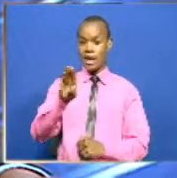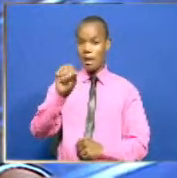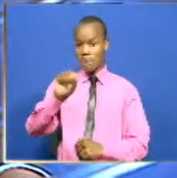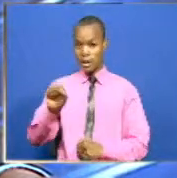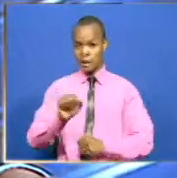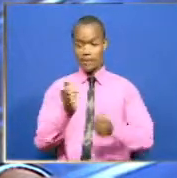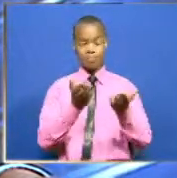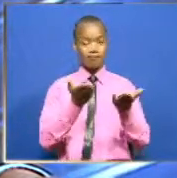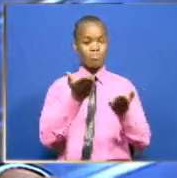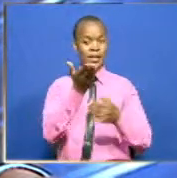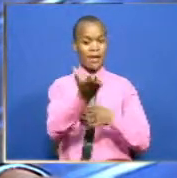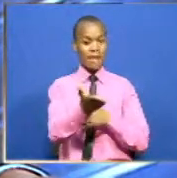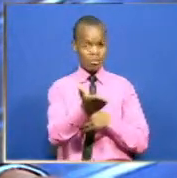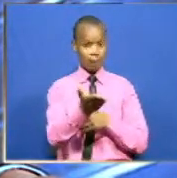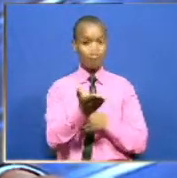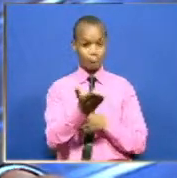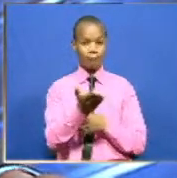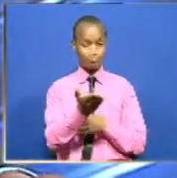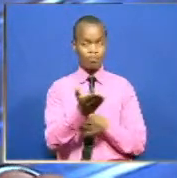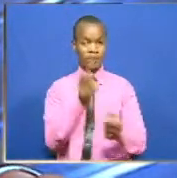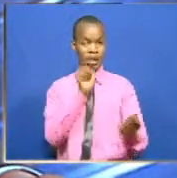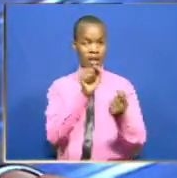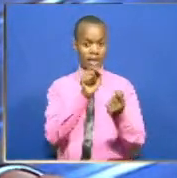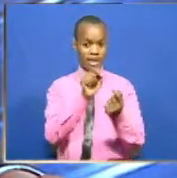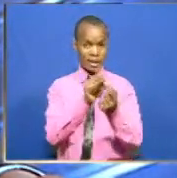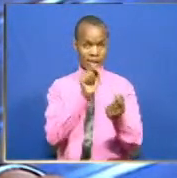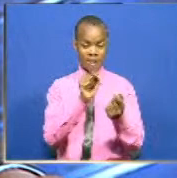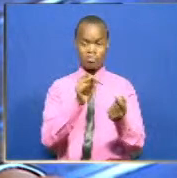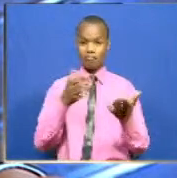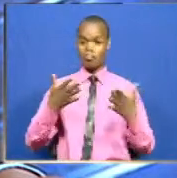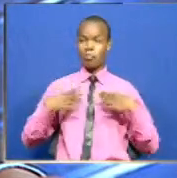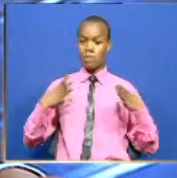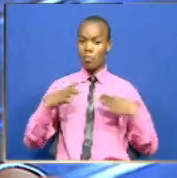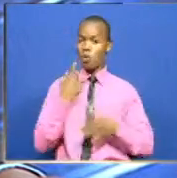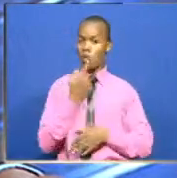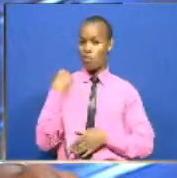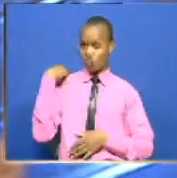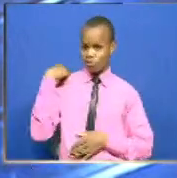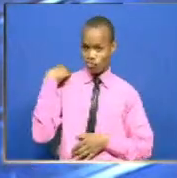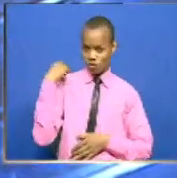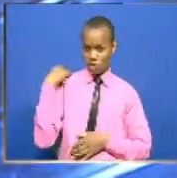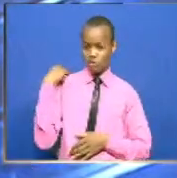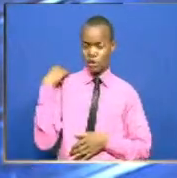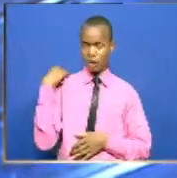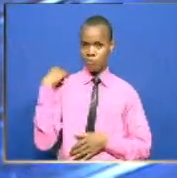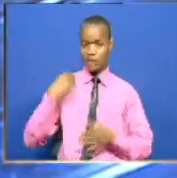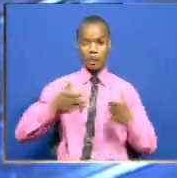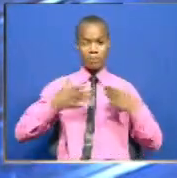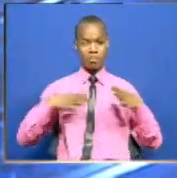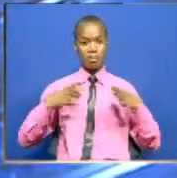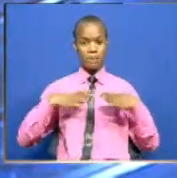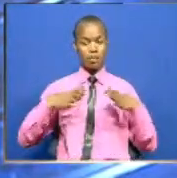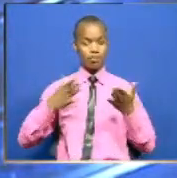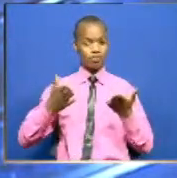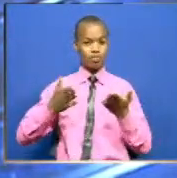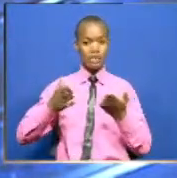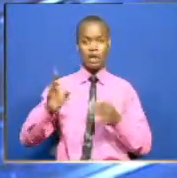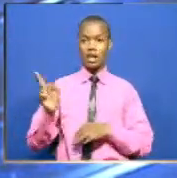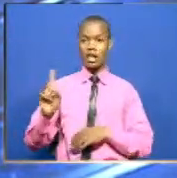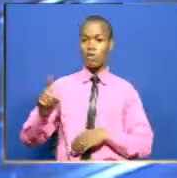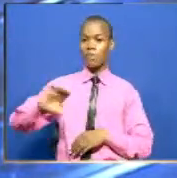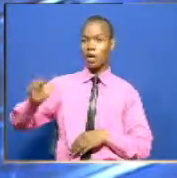is at the moment conducting a mass voluntary COVID-19 testing for residents of Nairobi County.